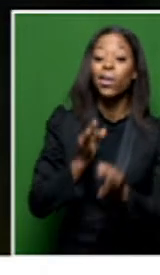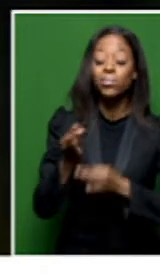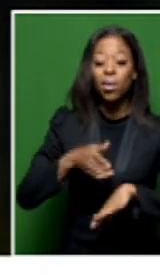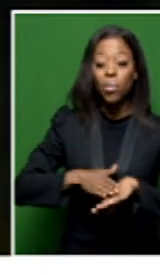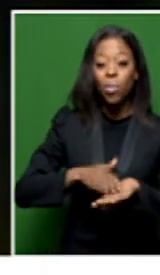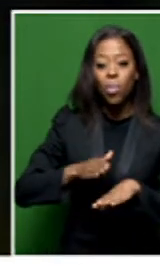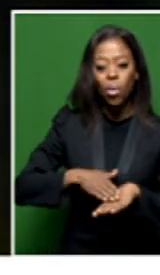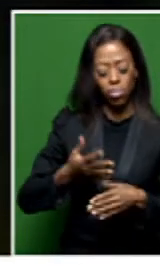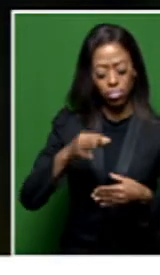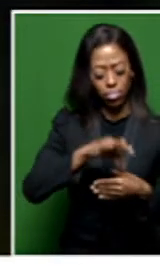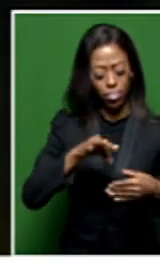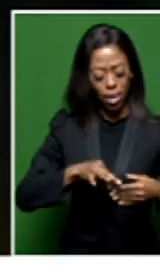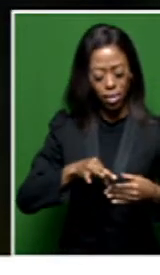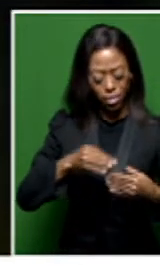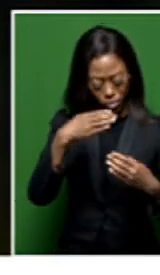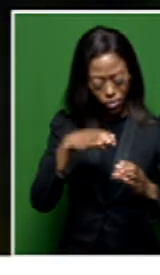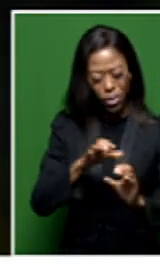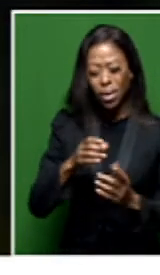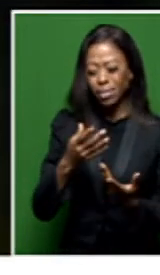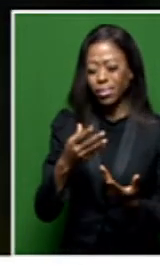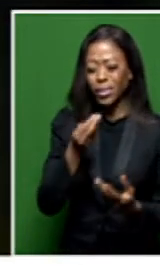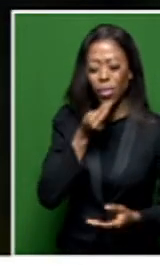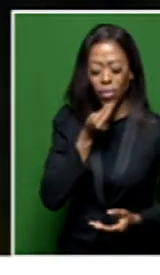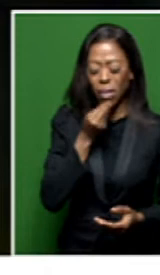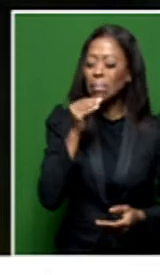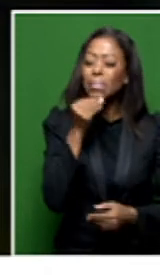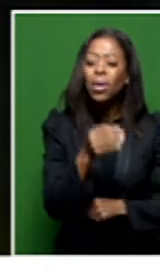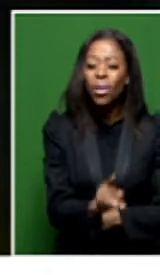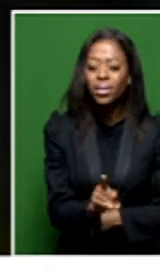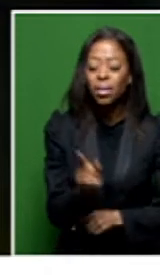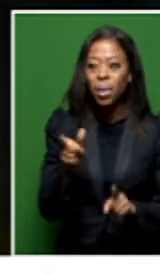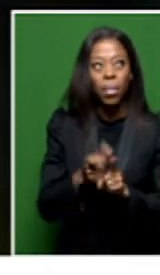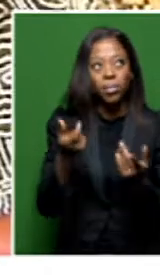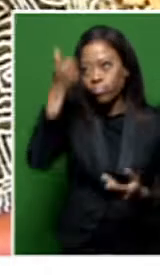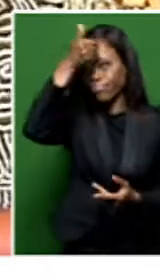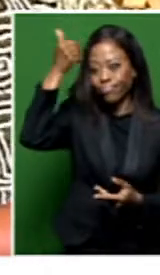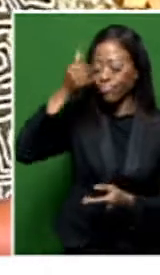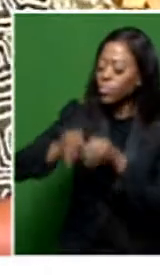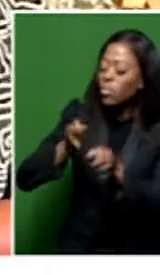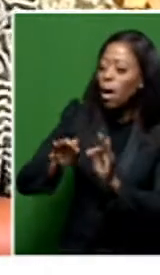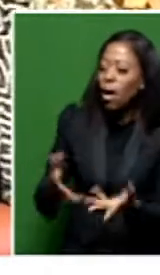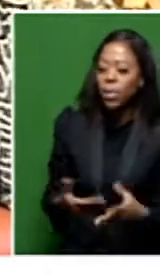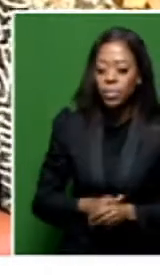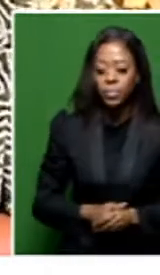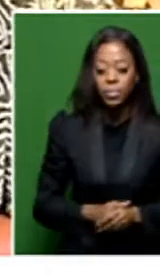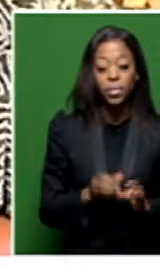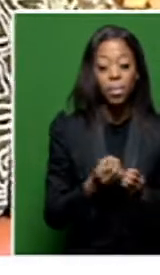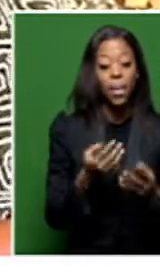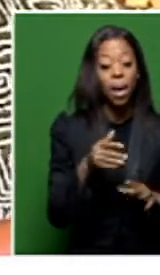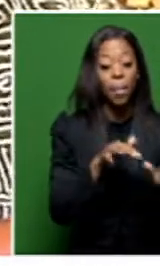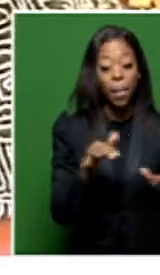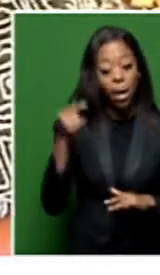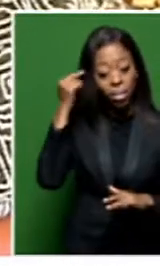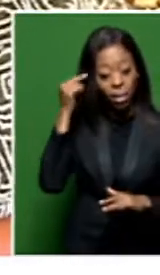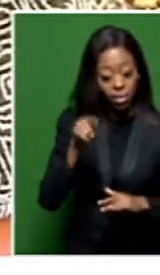a plant-based diet is to someone who doesn't know, yes, how would you describe it? Well, a lot of people think a